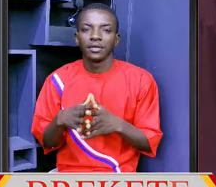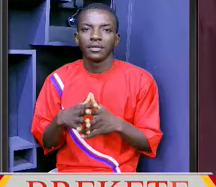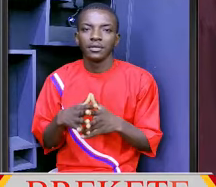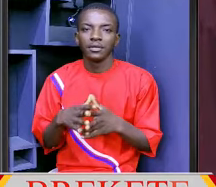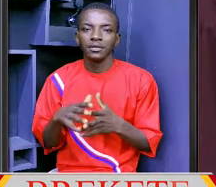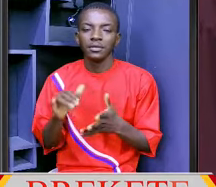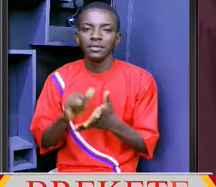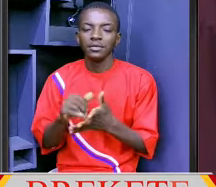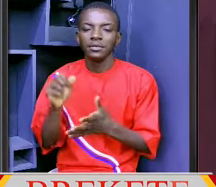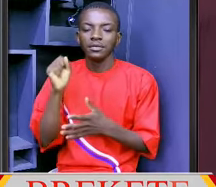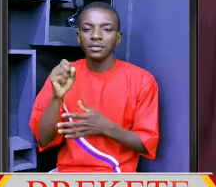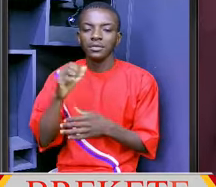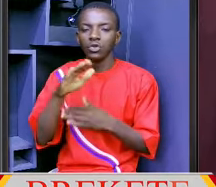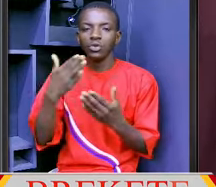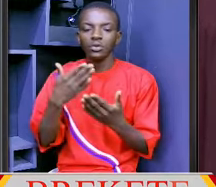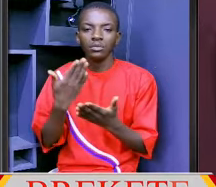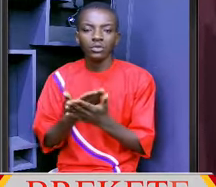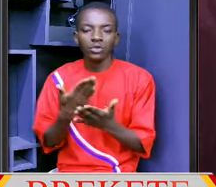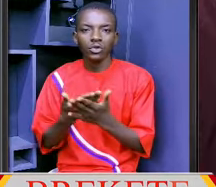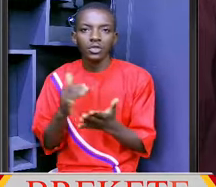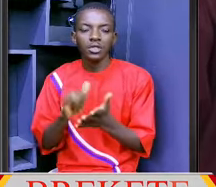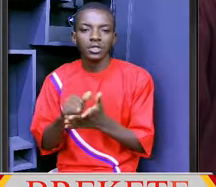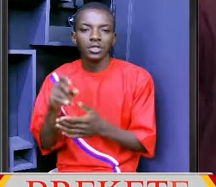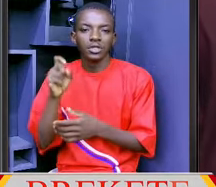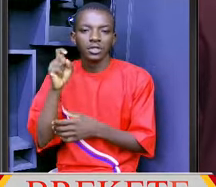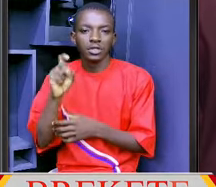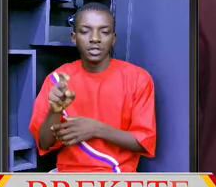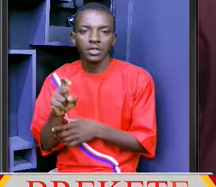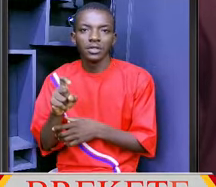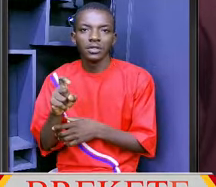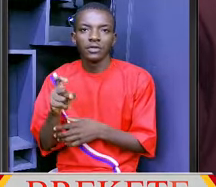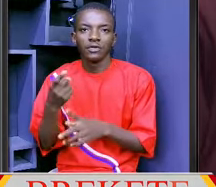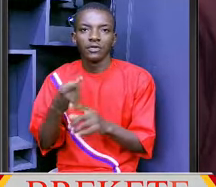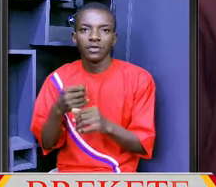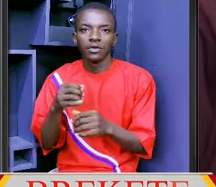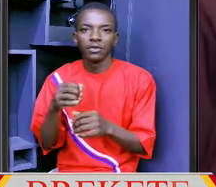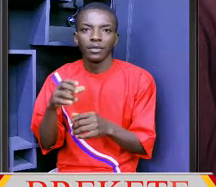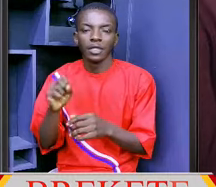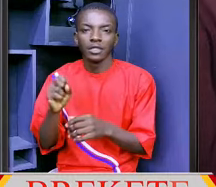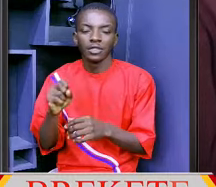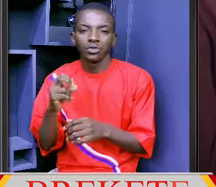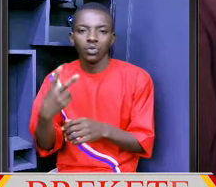Everything where she, all the money where she need from this